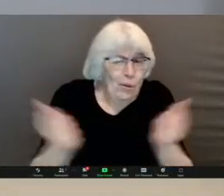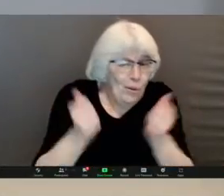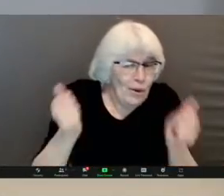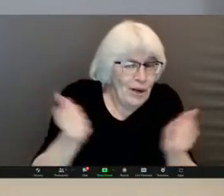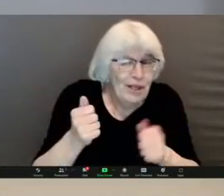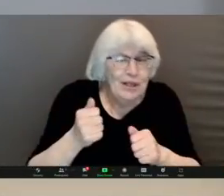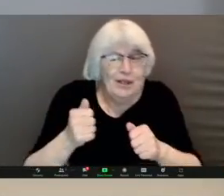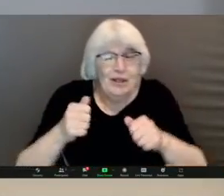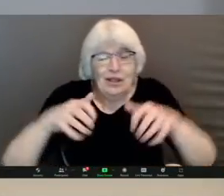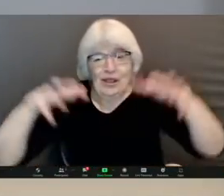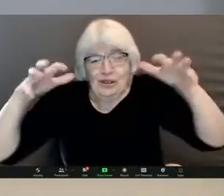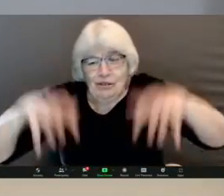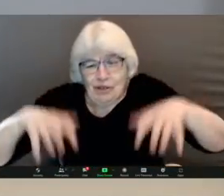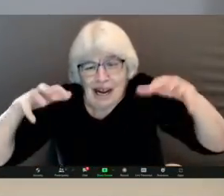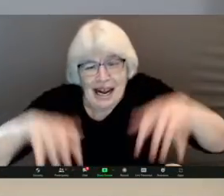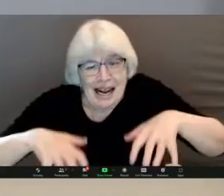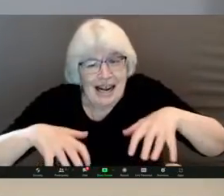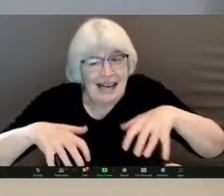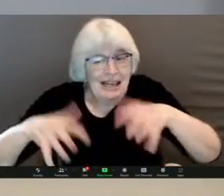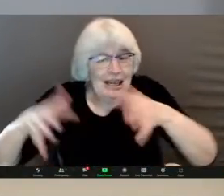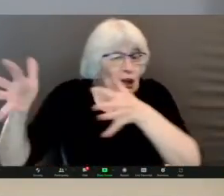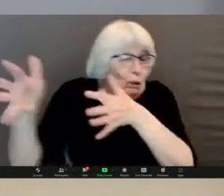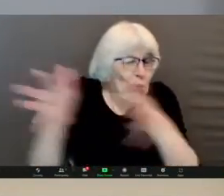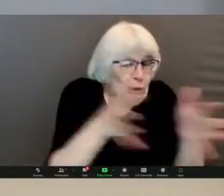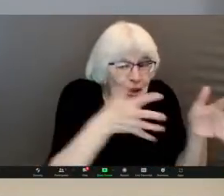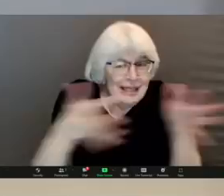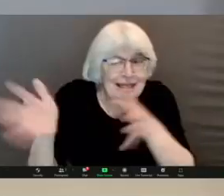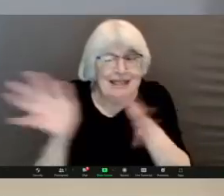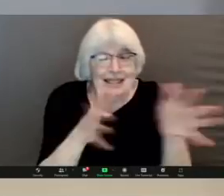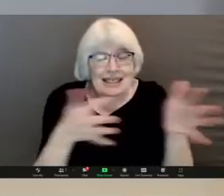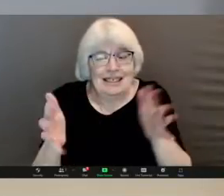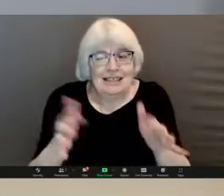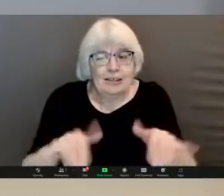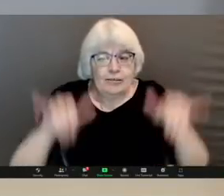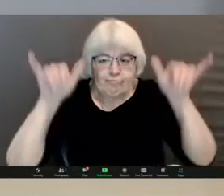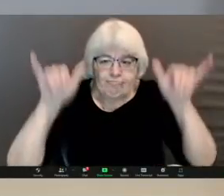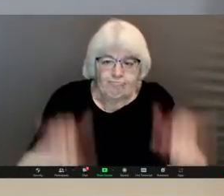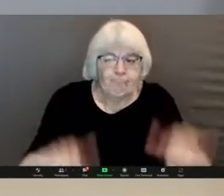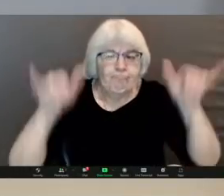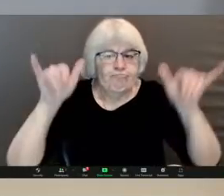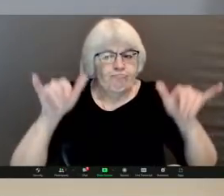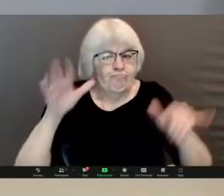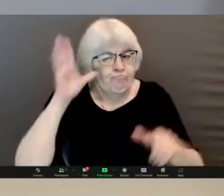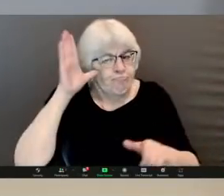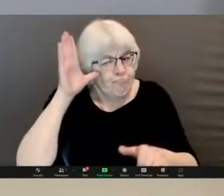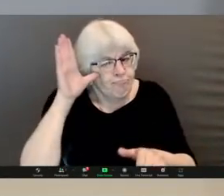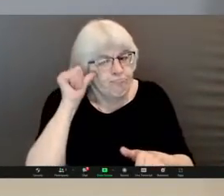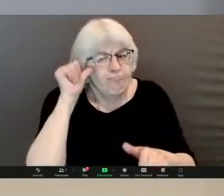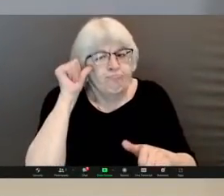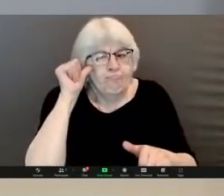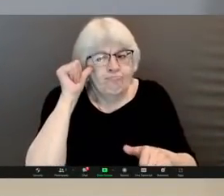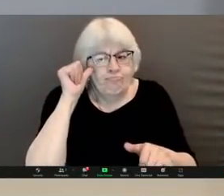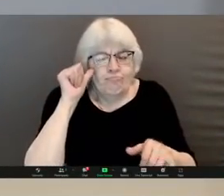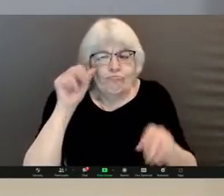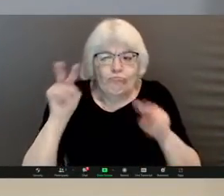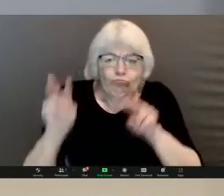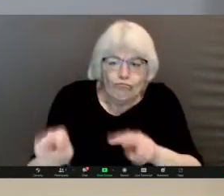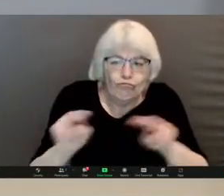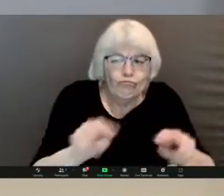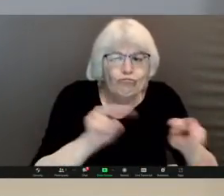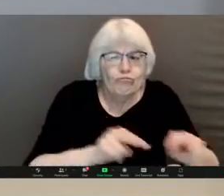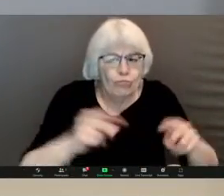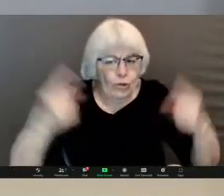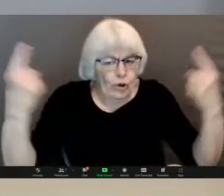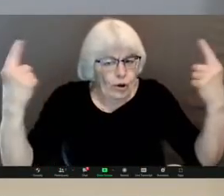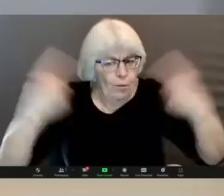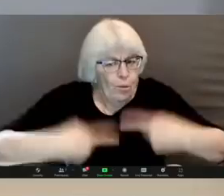worked very hard in long hours in very unfavorable conditions in the past week. So thank you for your hard work and for doing your